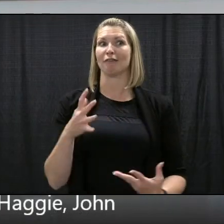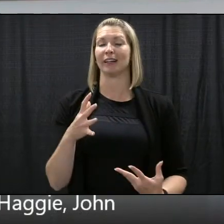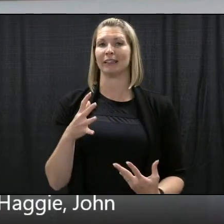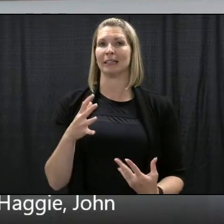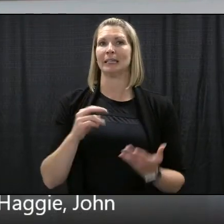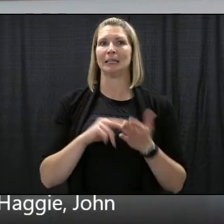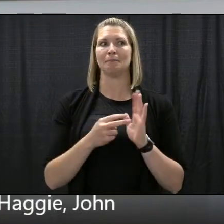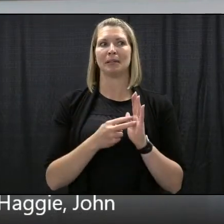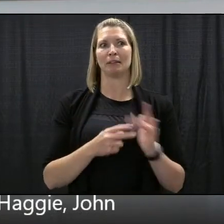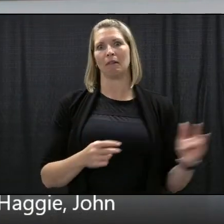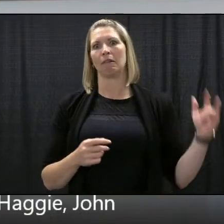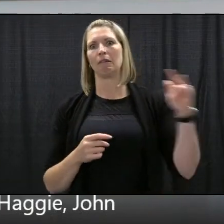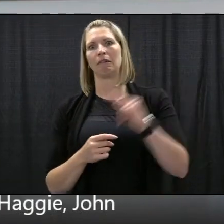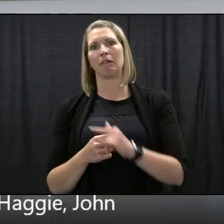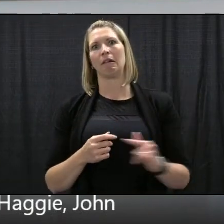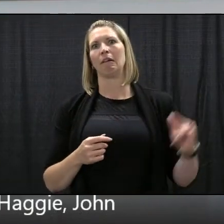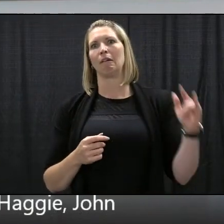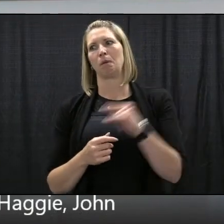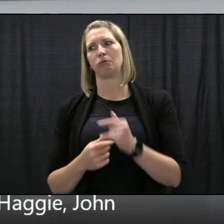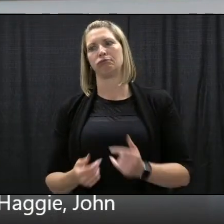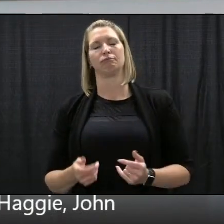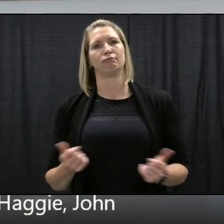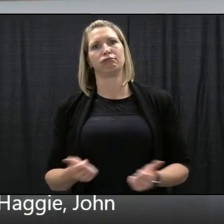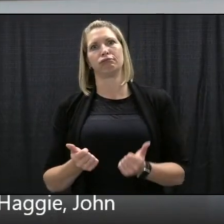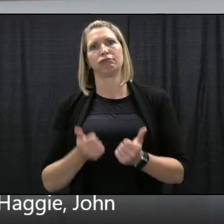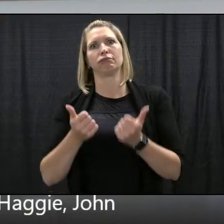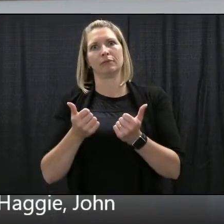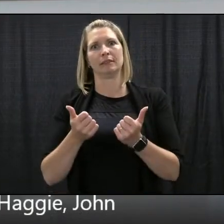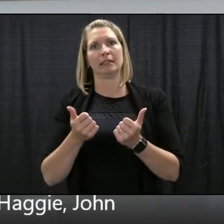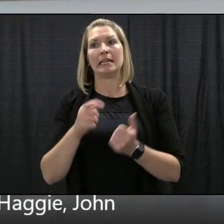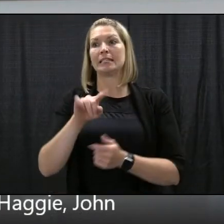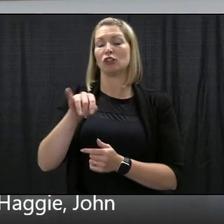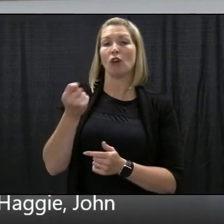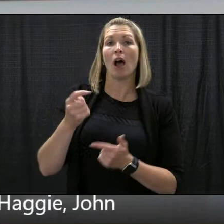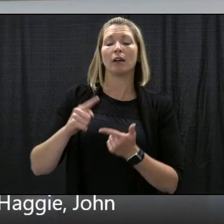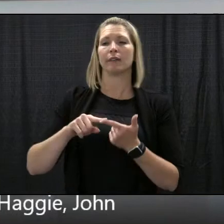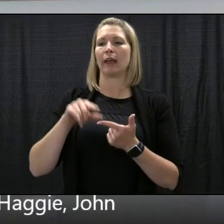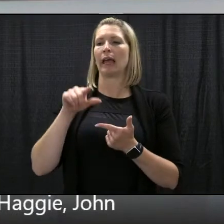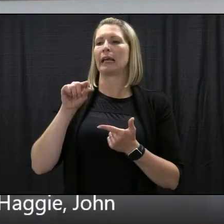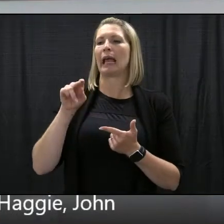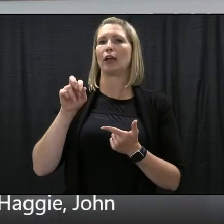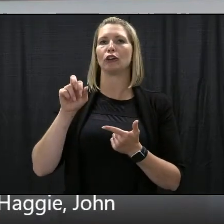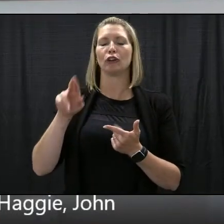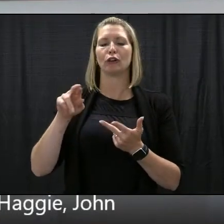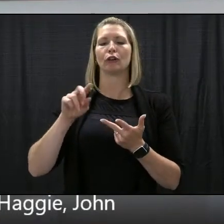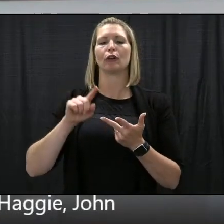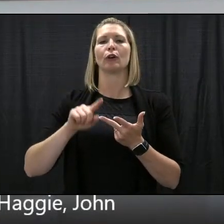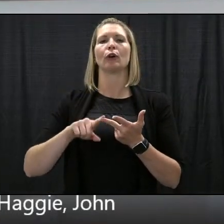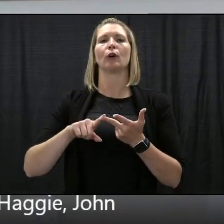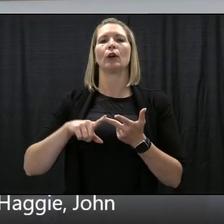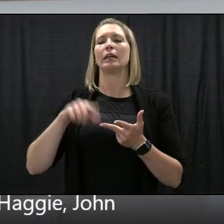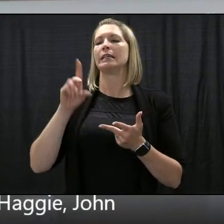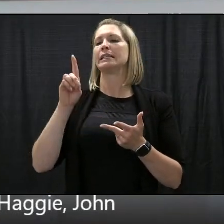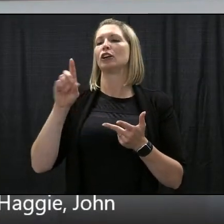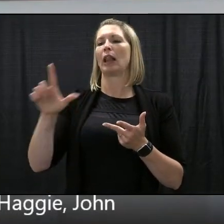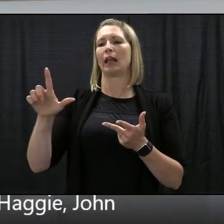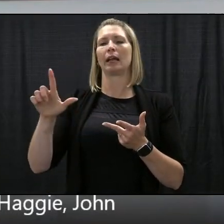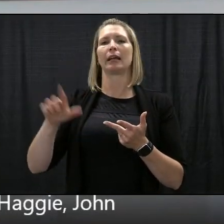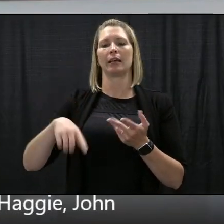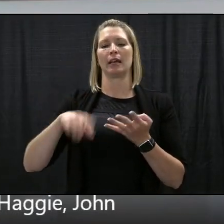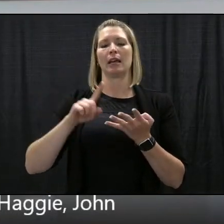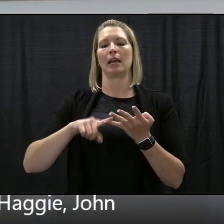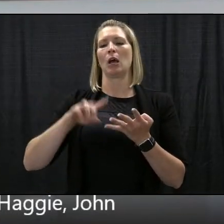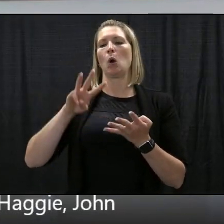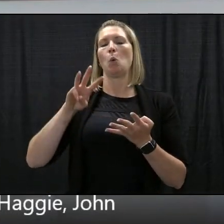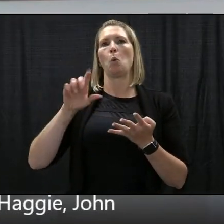seeing plane loads in St. John's, Gander, and Deer Lake, as well as Warbush. I'm